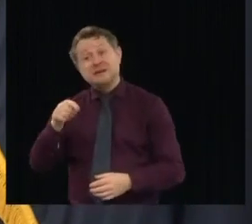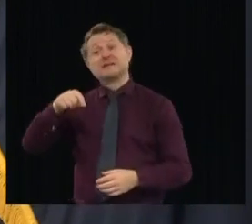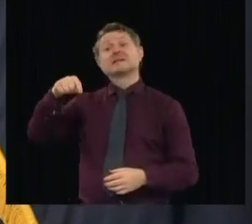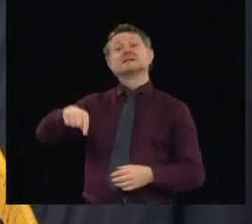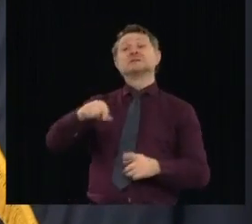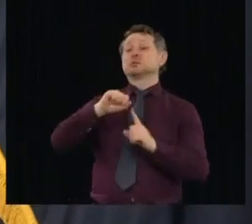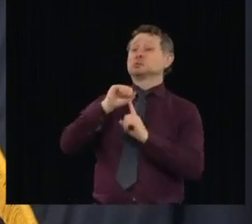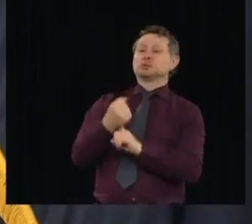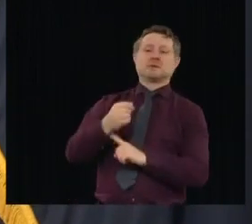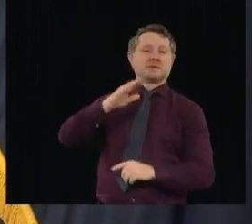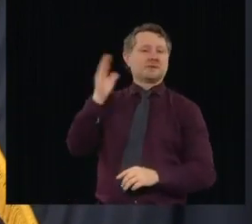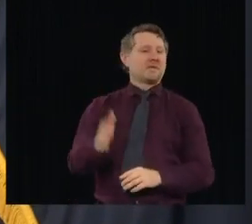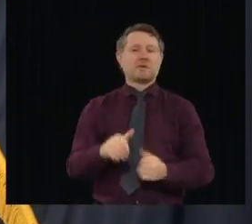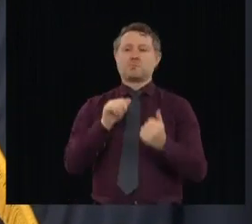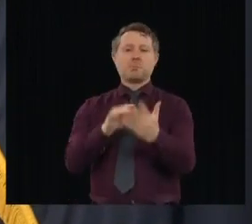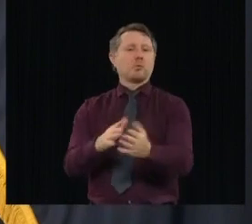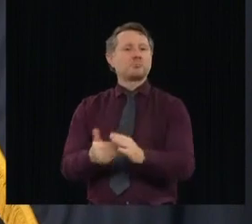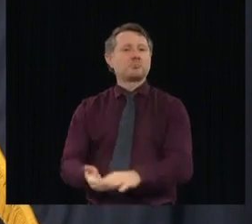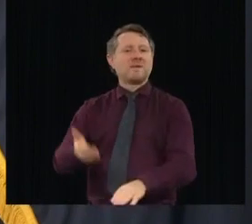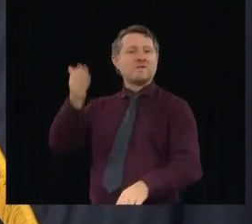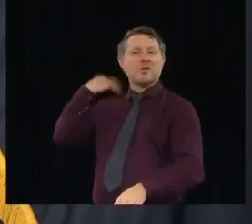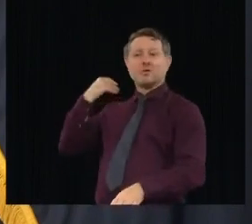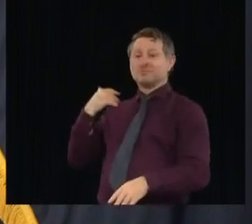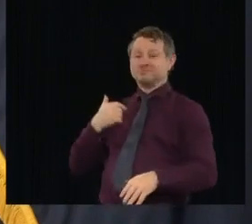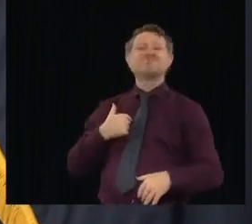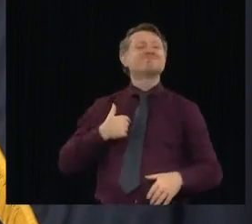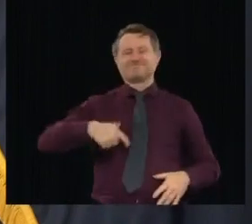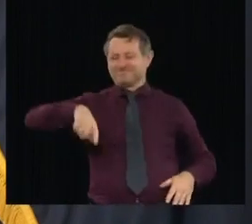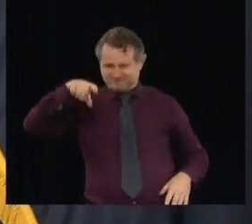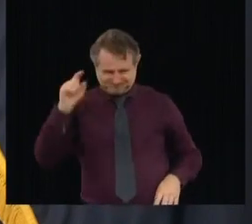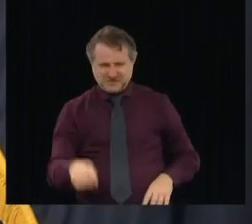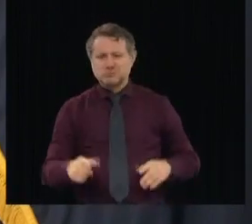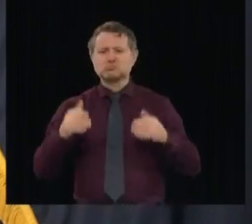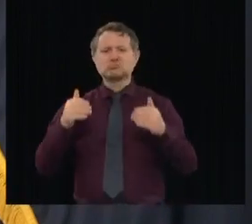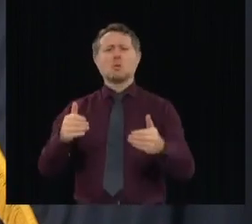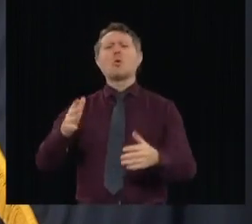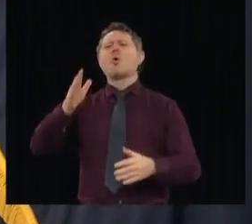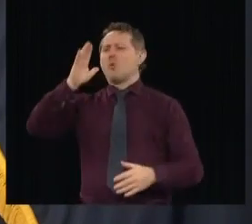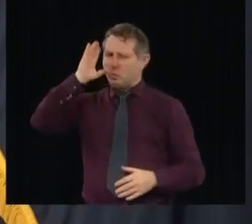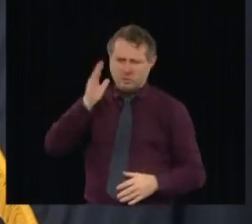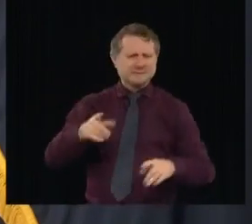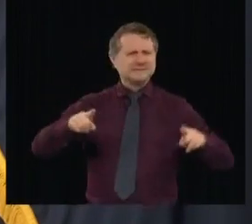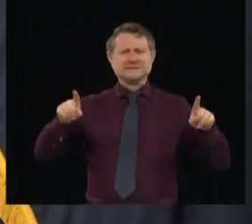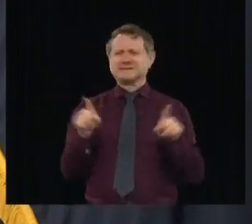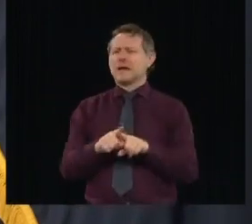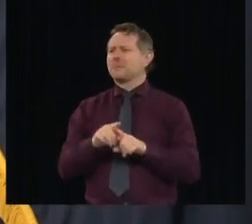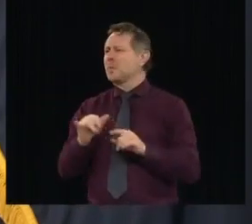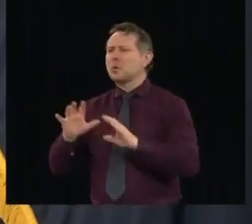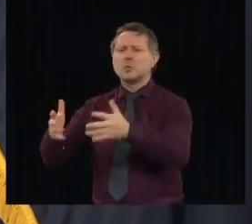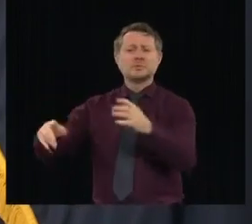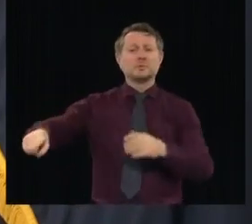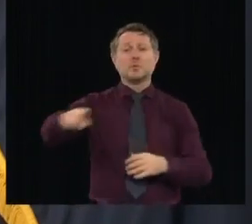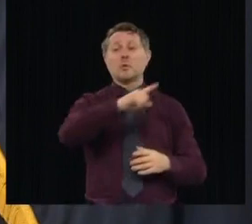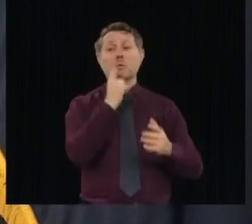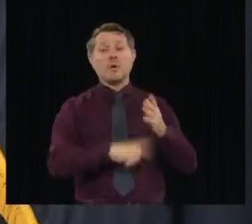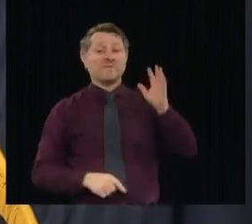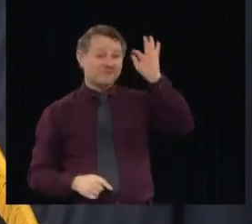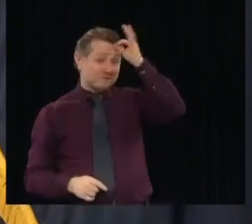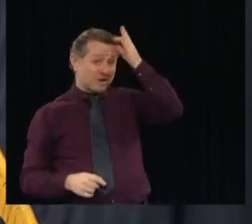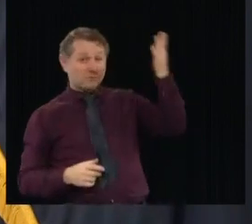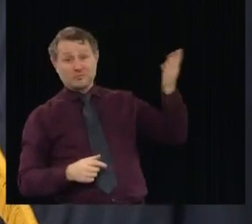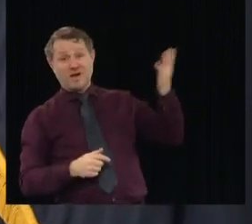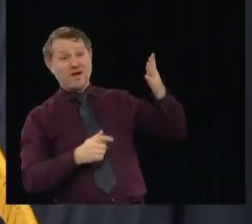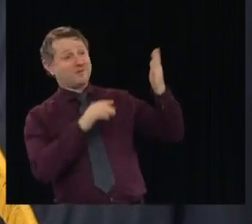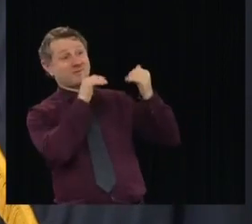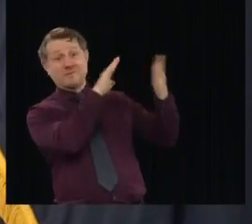to do, but we have to do it, and we will do it, just like we have done all across the board. As far as what the federal government is doing, the